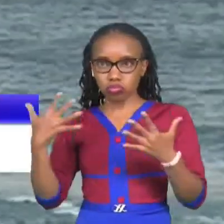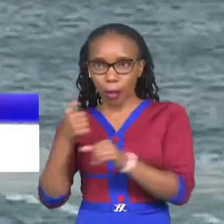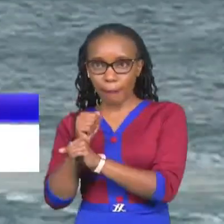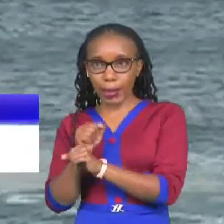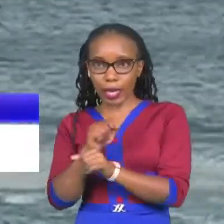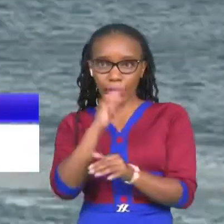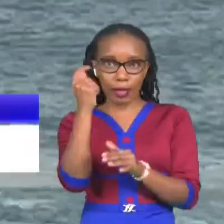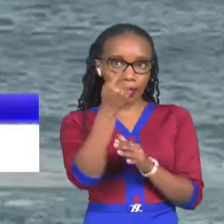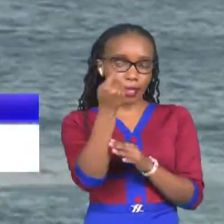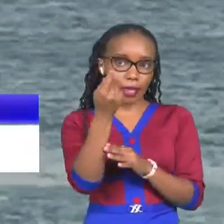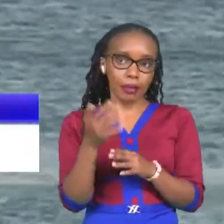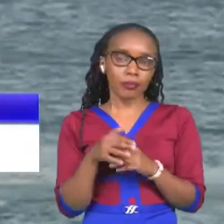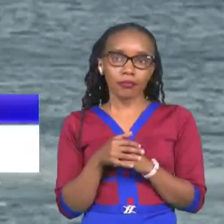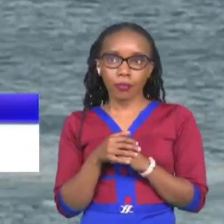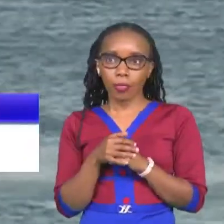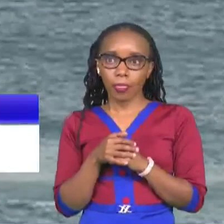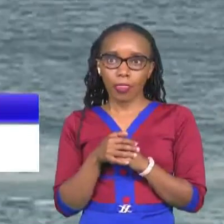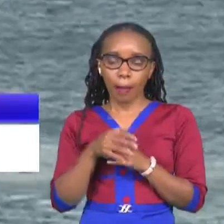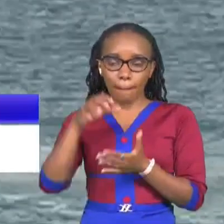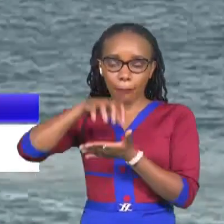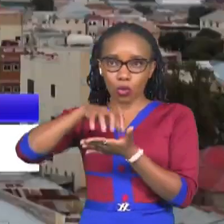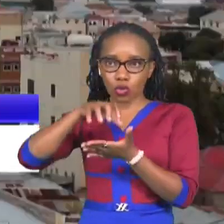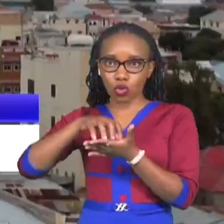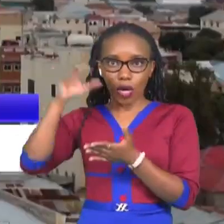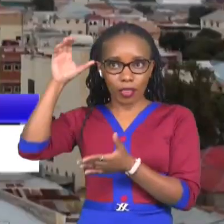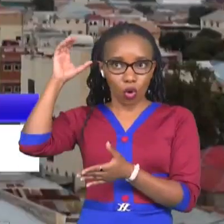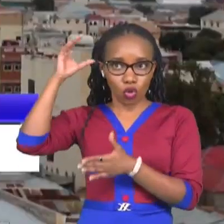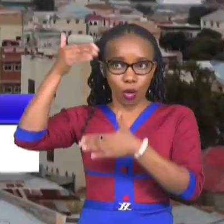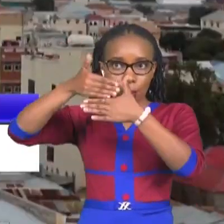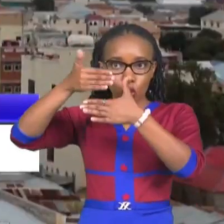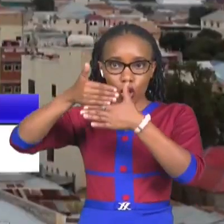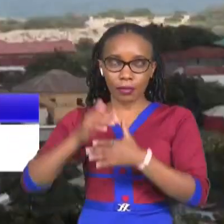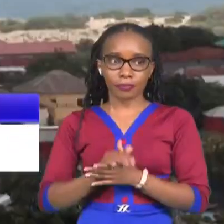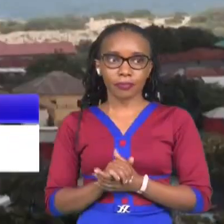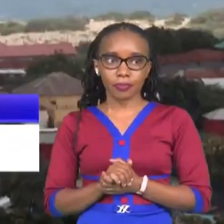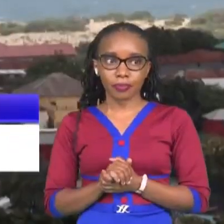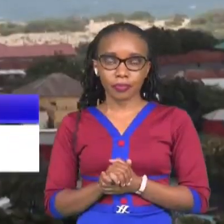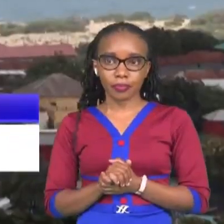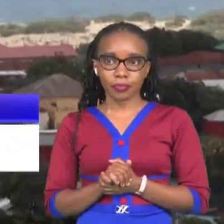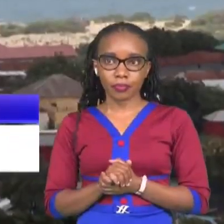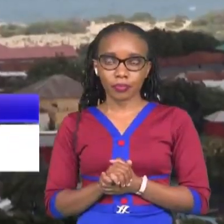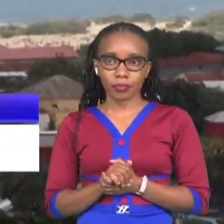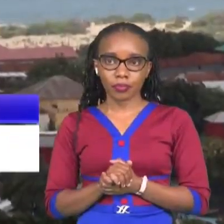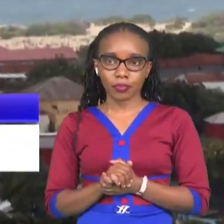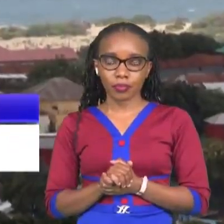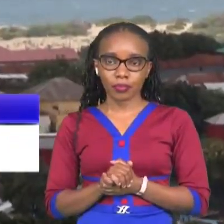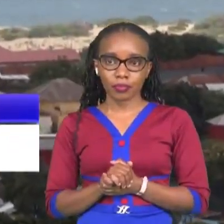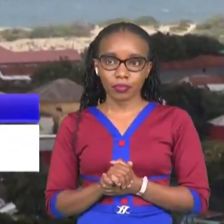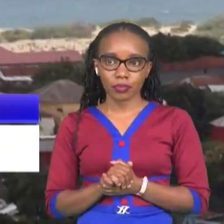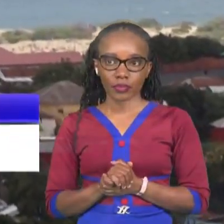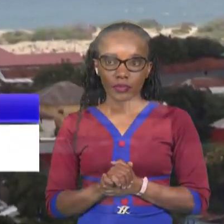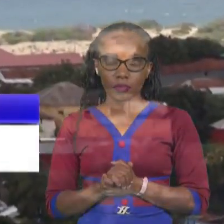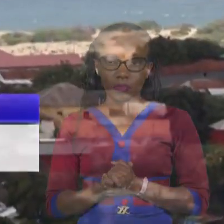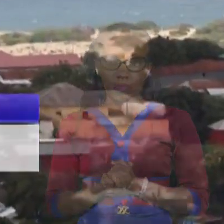won't be backing down on its position at the coastal borders. Reporting for Switch TV, my name is Joan Kutun.